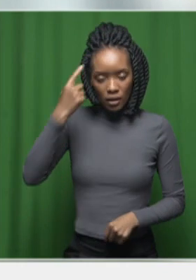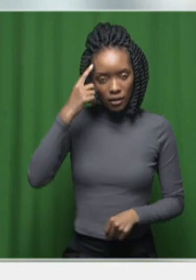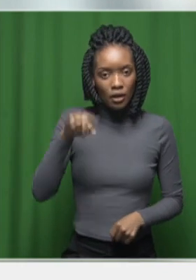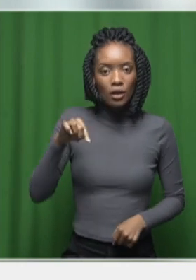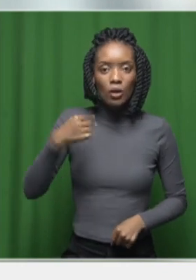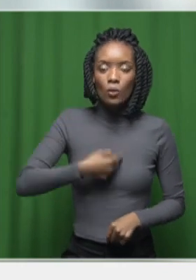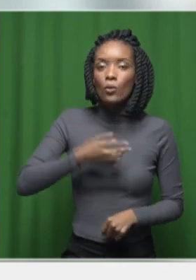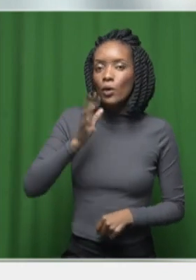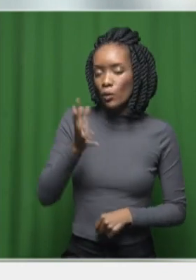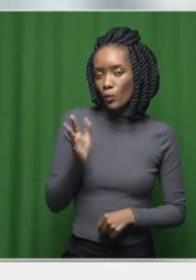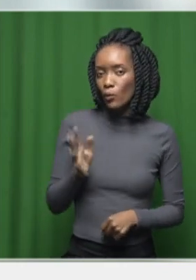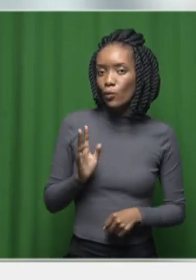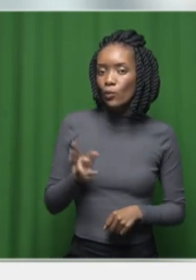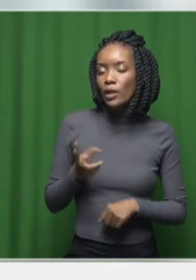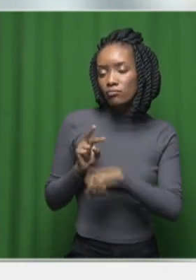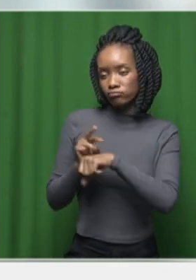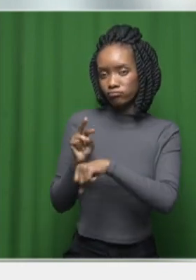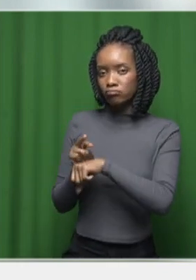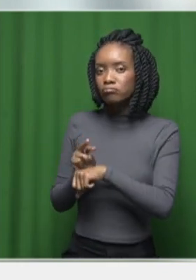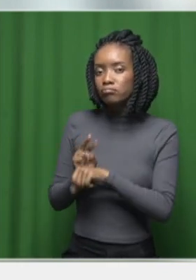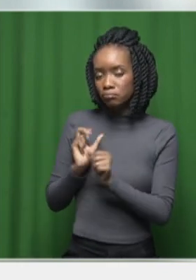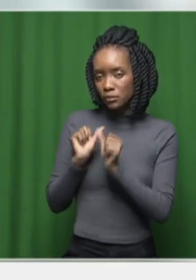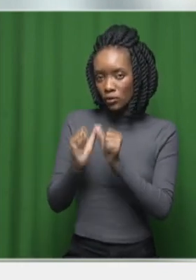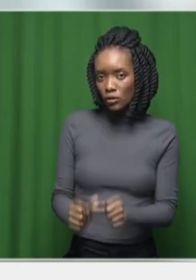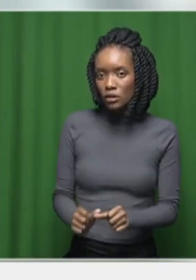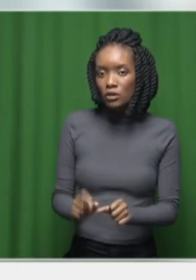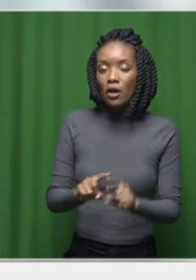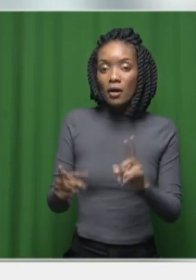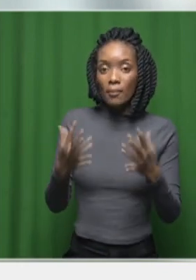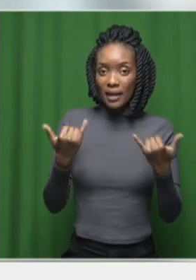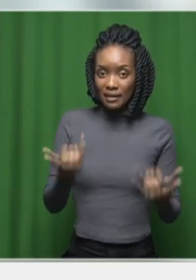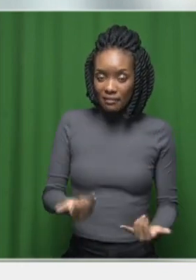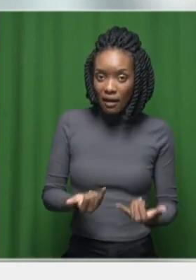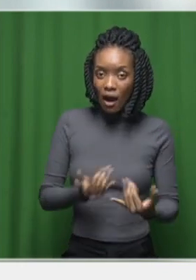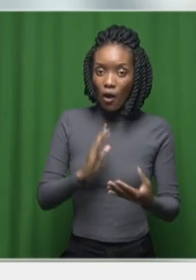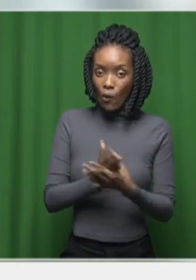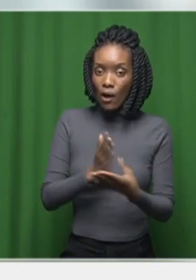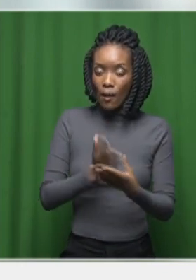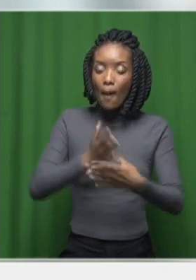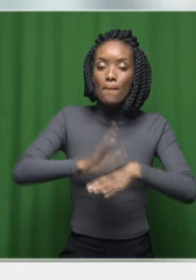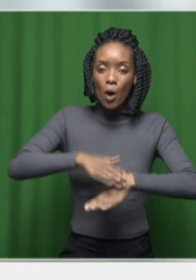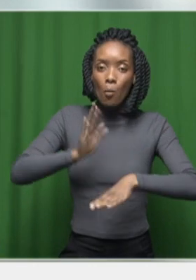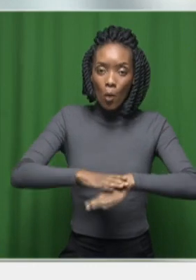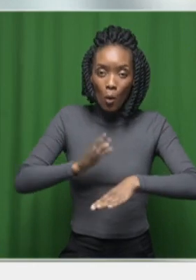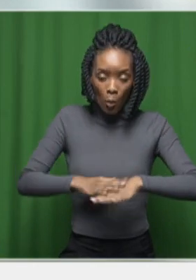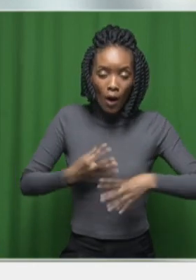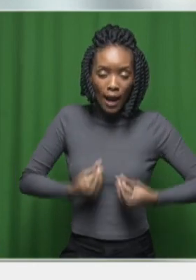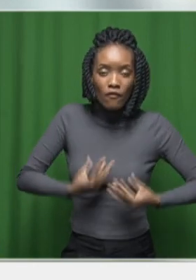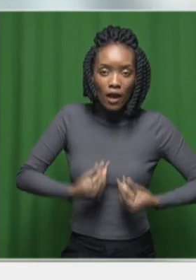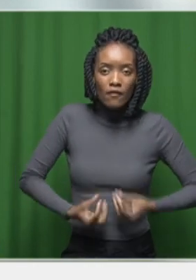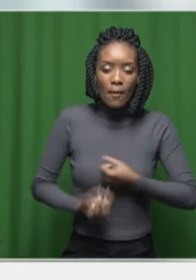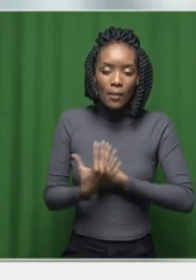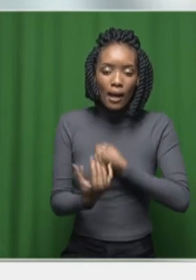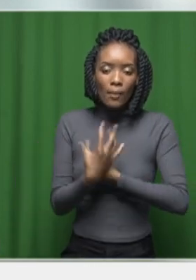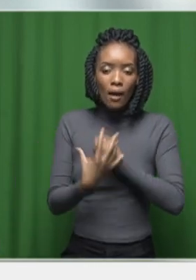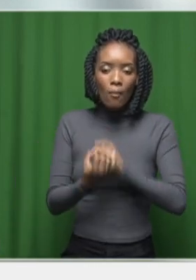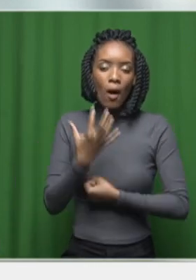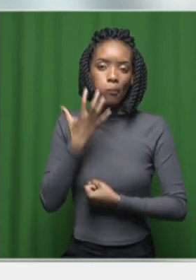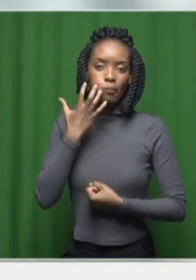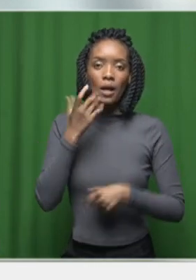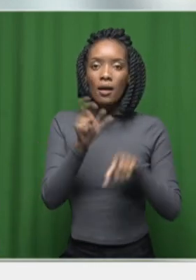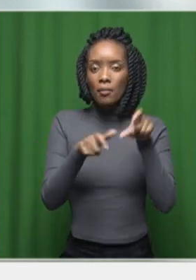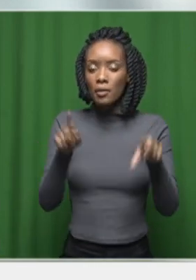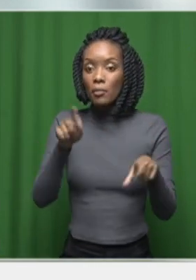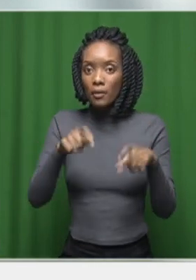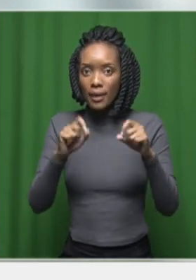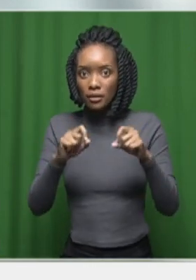that. But I think at the moment, there are increasing cases. Clinicians should be aware. I think for the general population, just to be aware